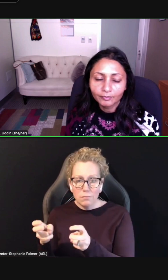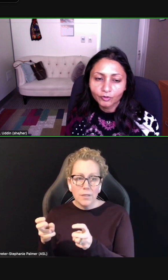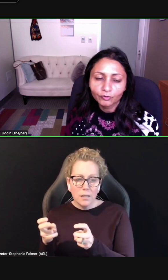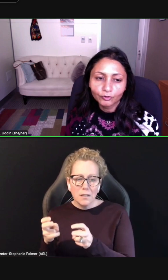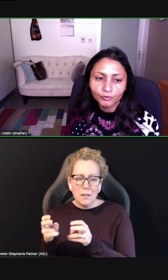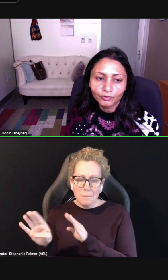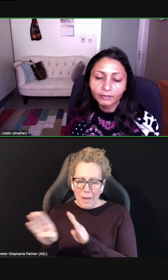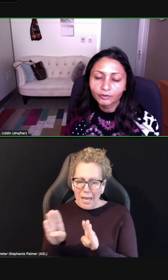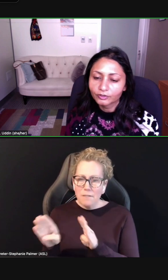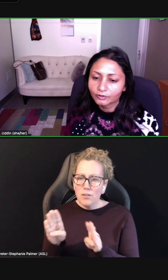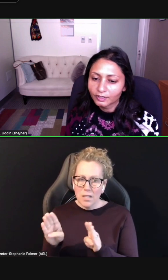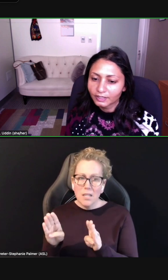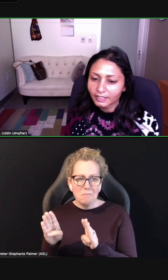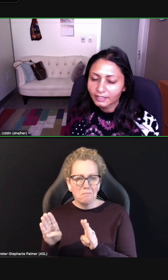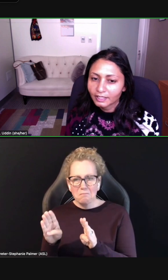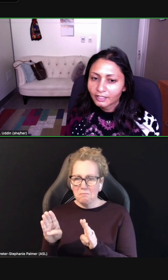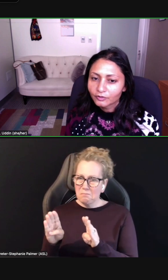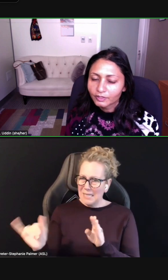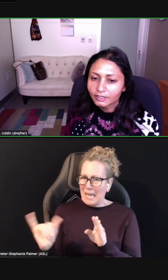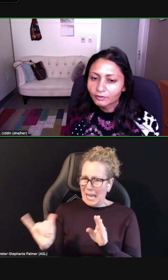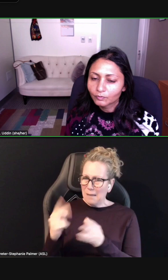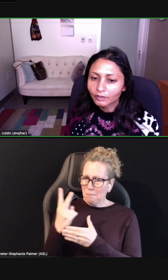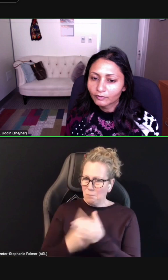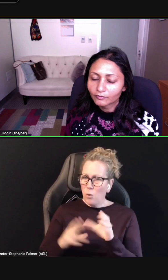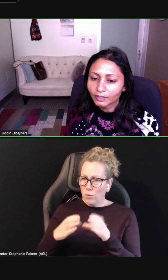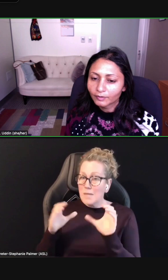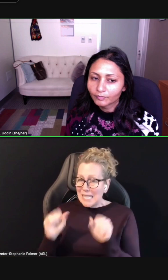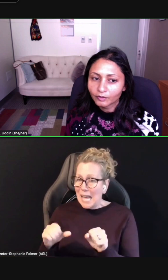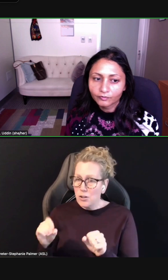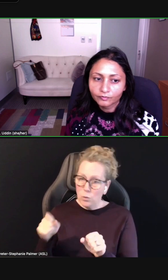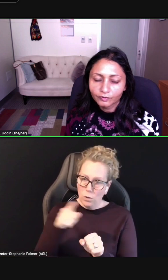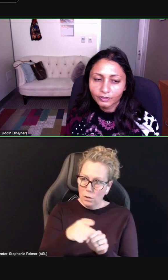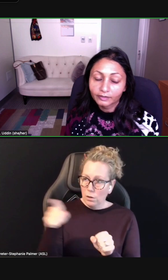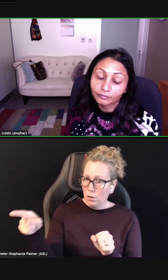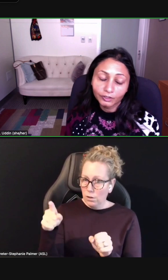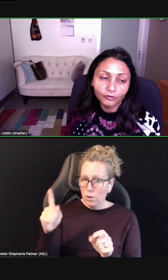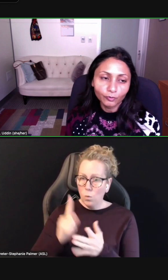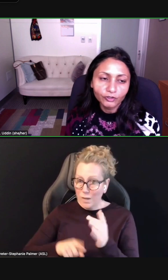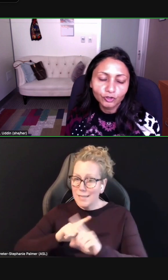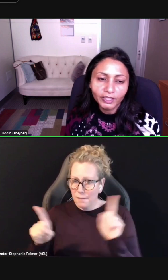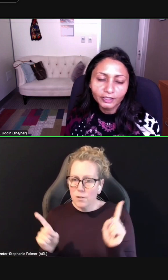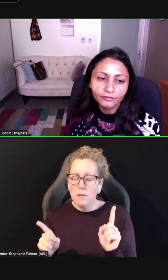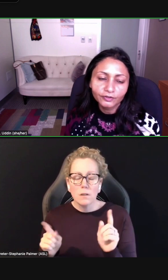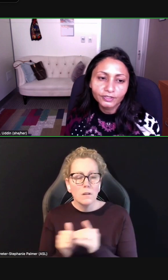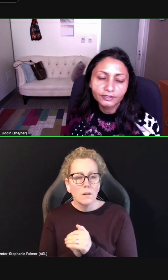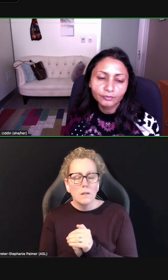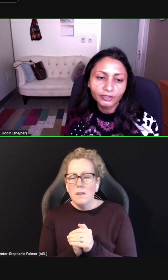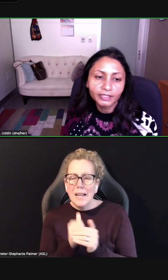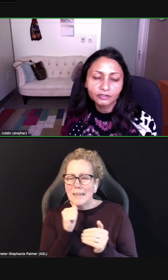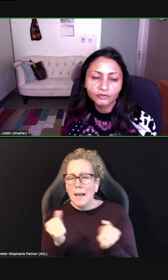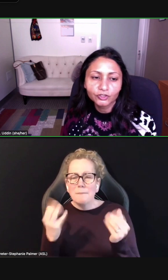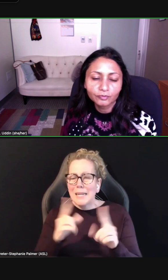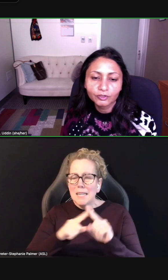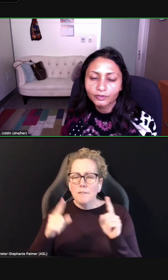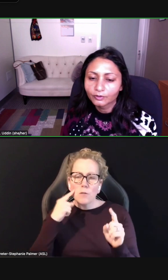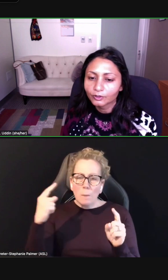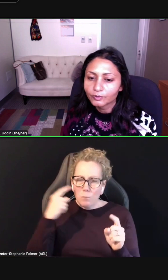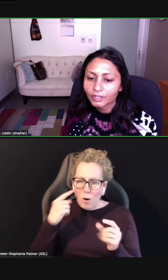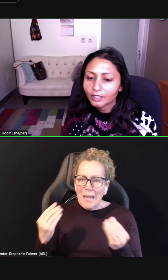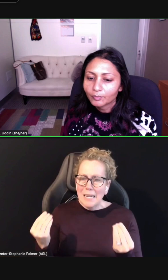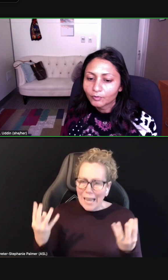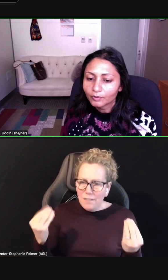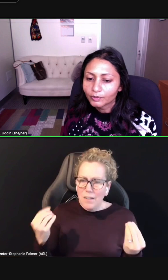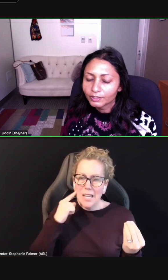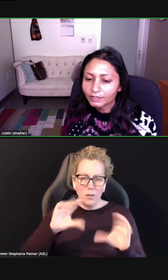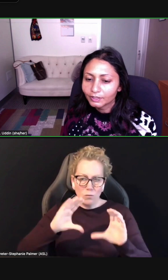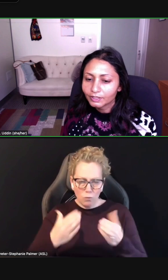same. Both groups were able to do the task. So instead of there weren't too many differences in brain activation between the